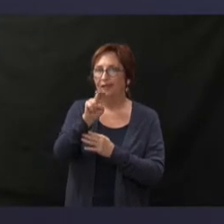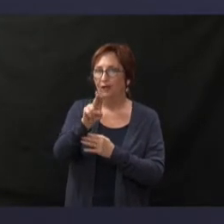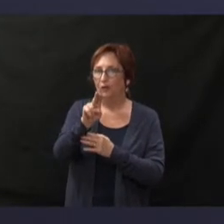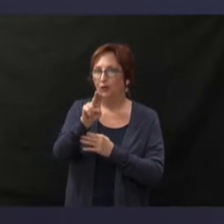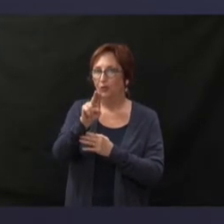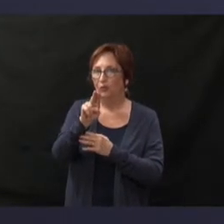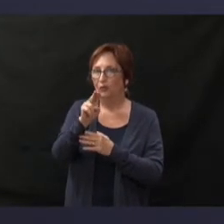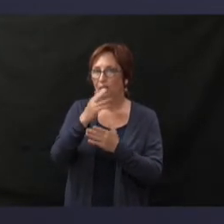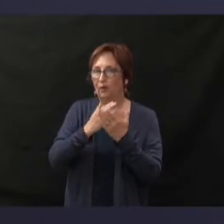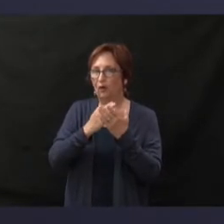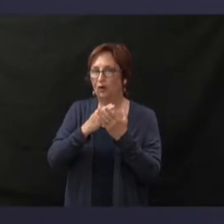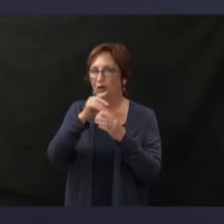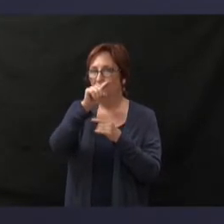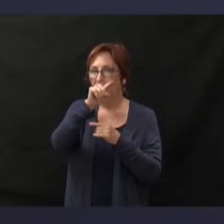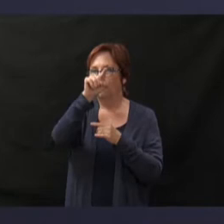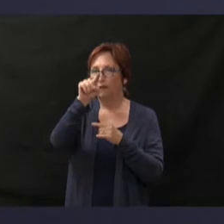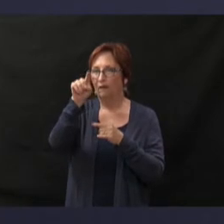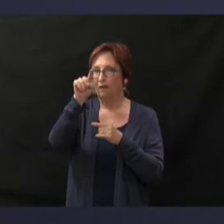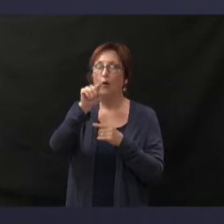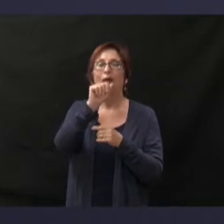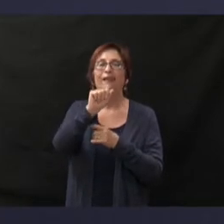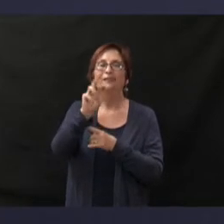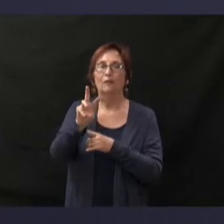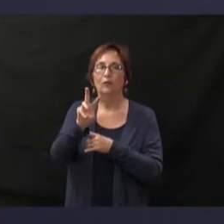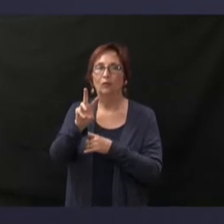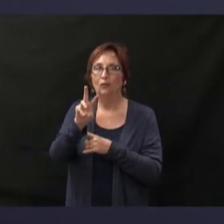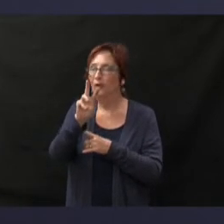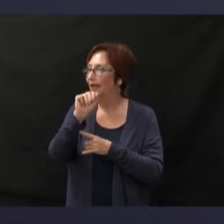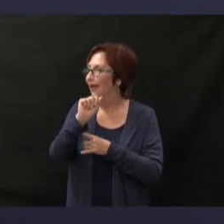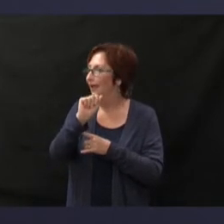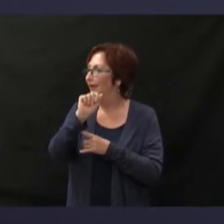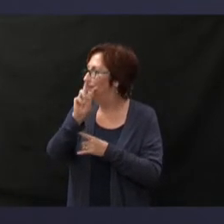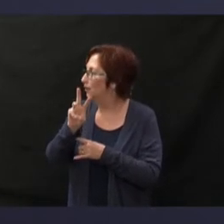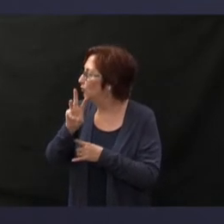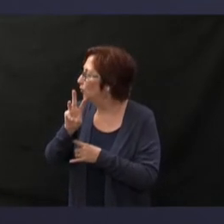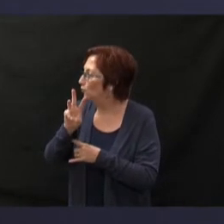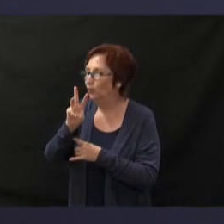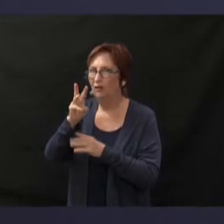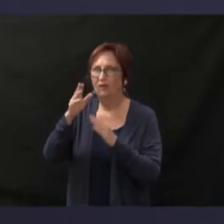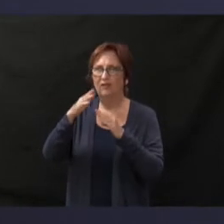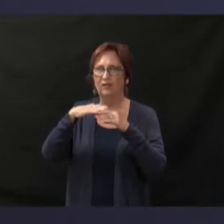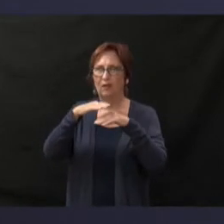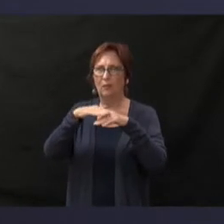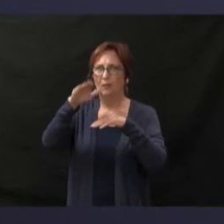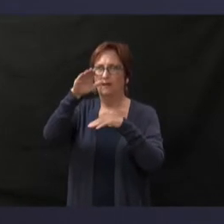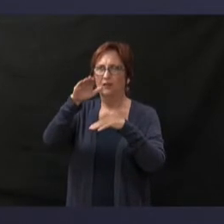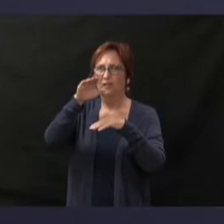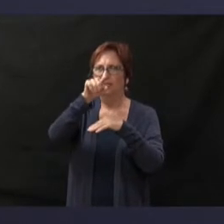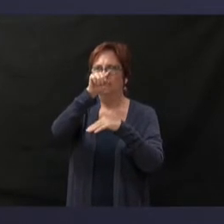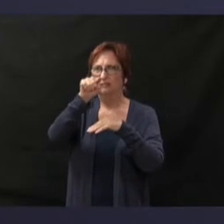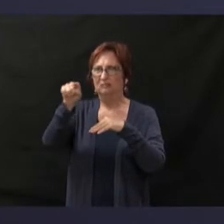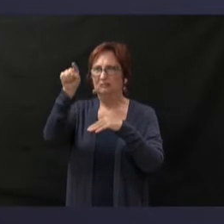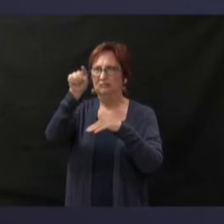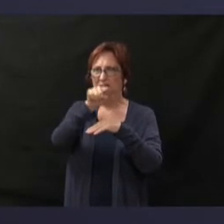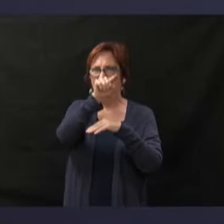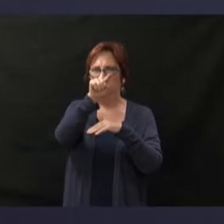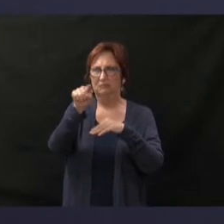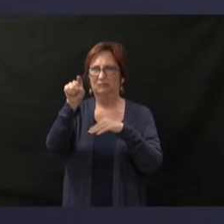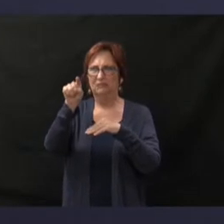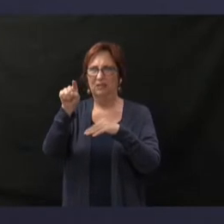right, it's crossed out. So, but this can come out the end of a sound,